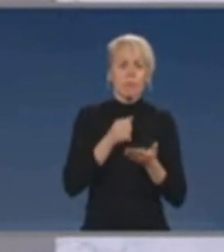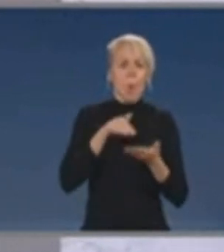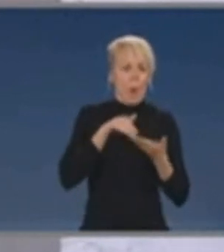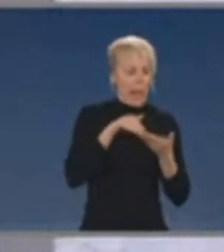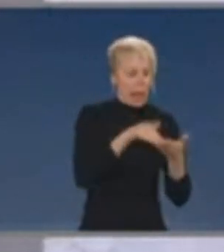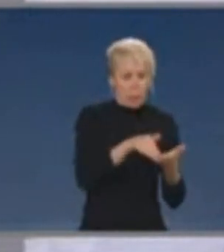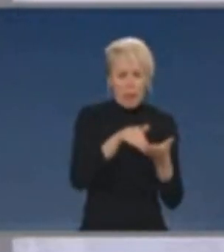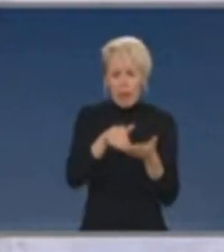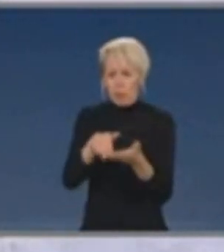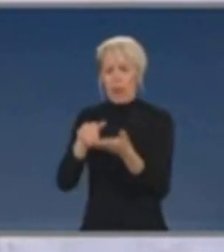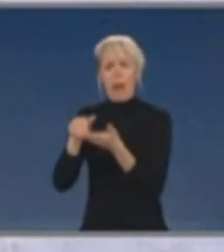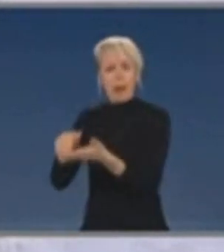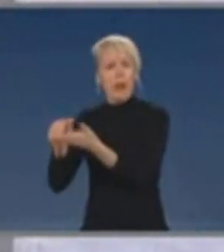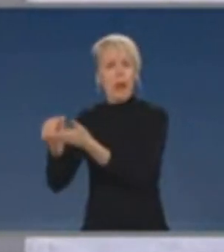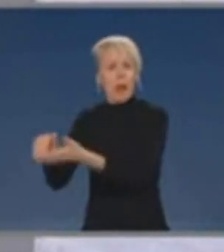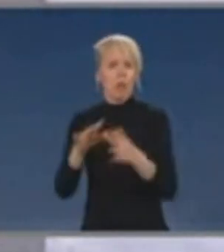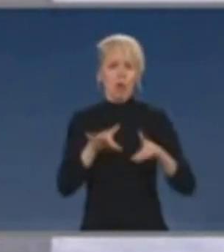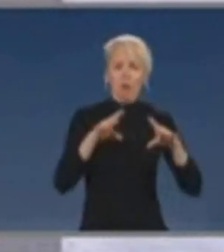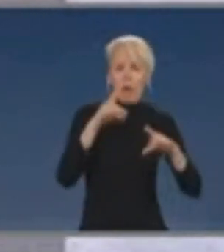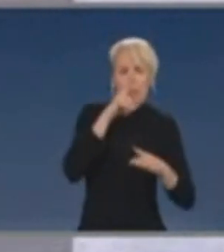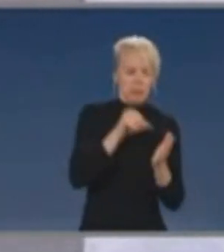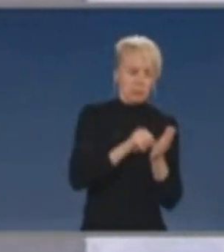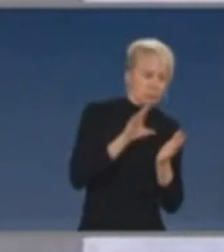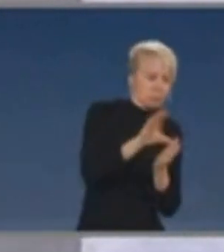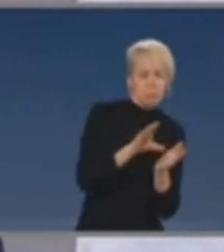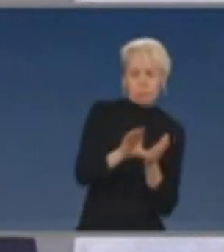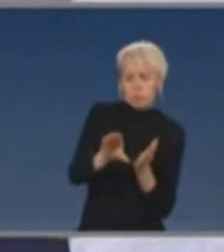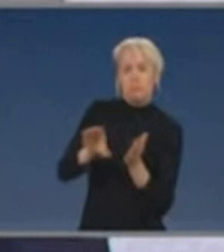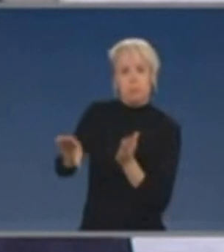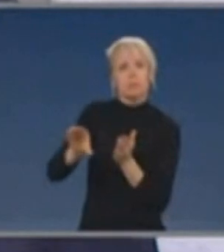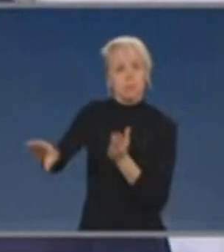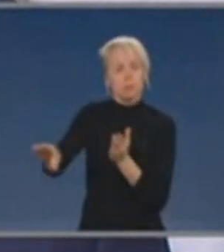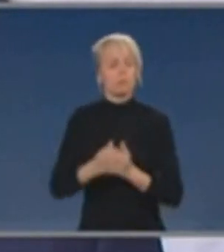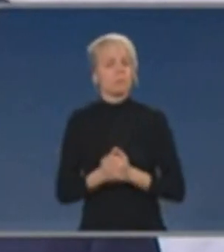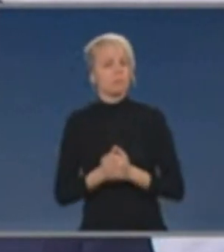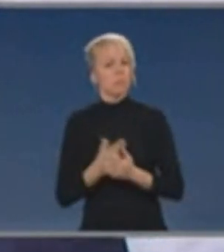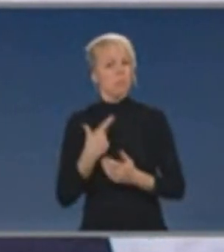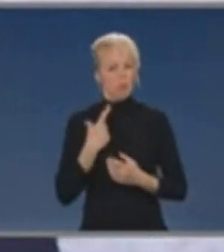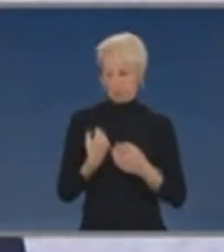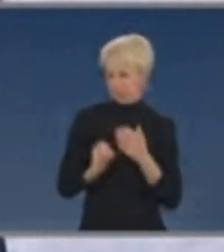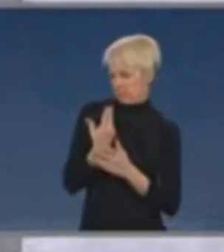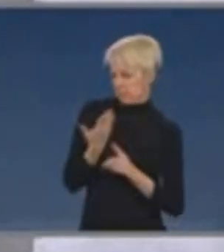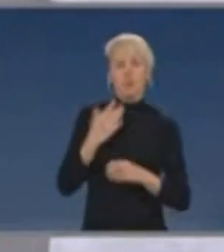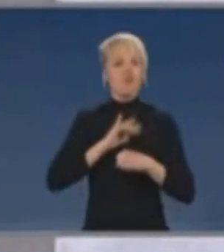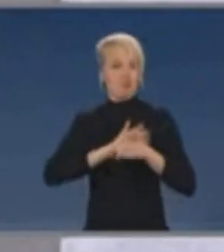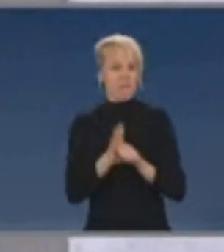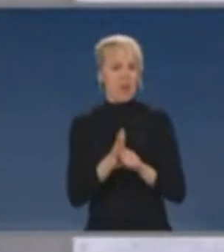demand. 150 billion in various assistance, a lot of it is demand driven. And given the economy is in better shape now than